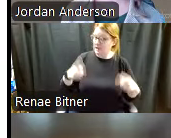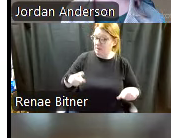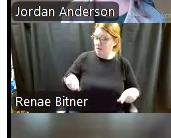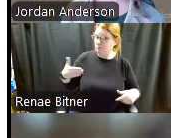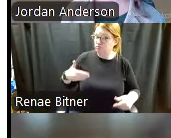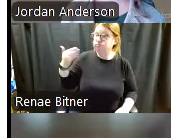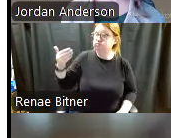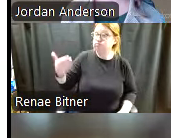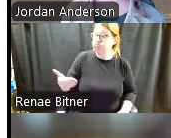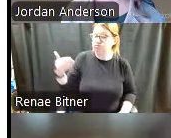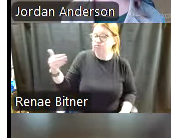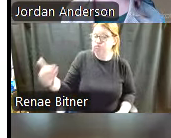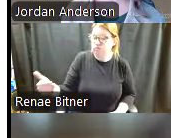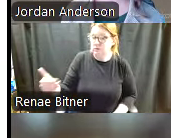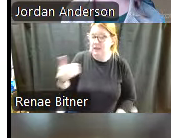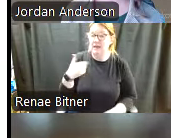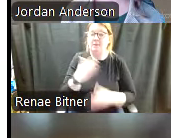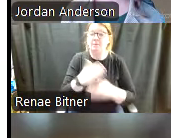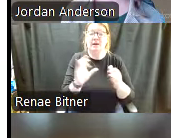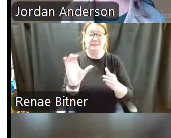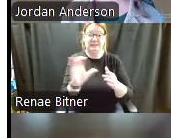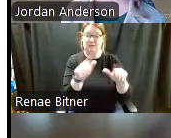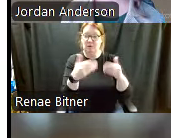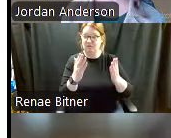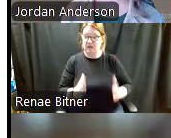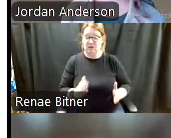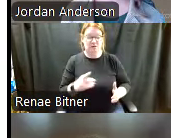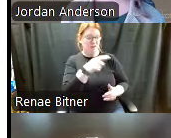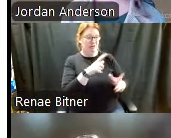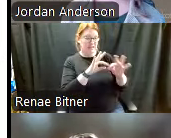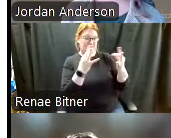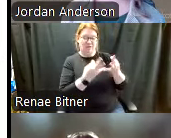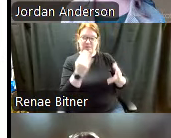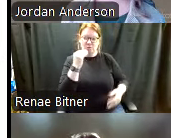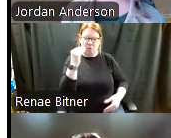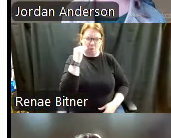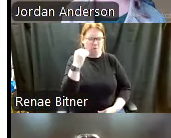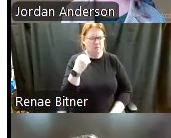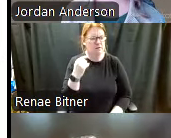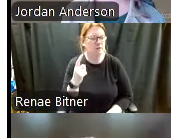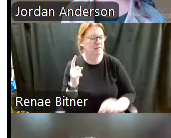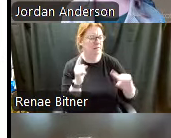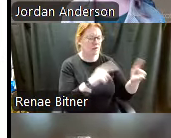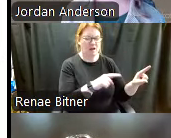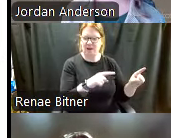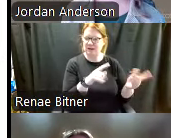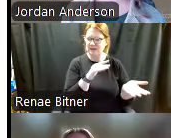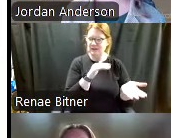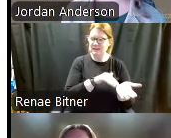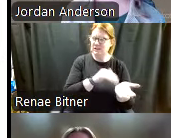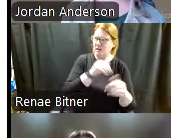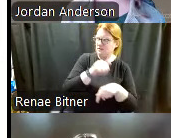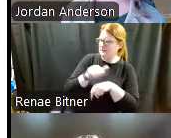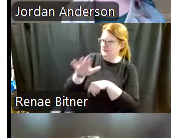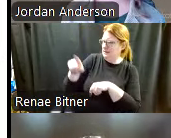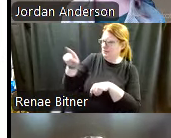been doing these presentations. I had a Part C provider that was at a family's home, and they had gone one place and pediatrician sent them a different place. And